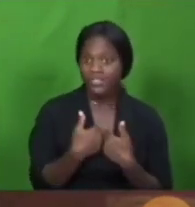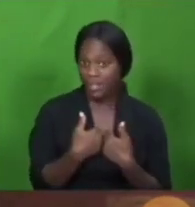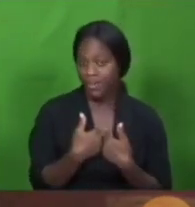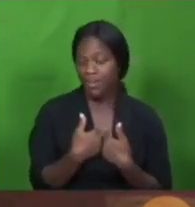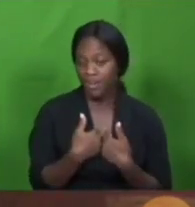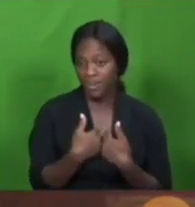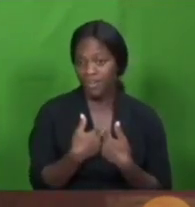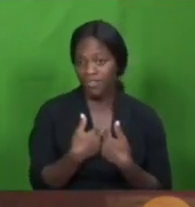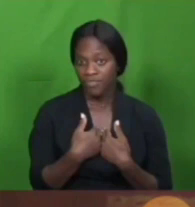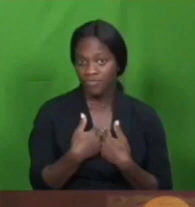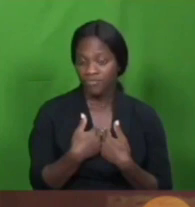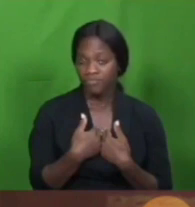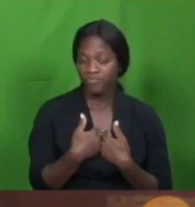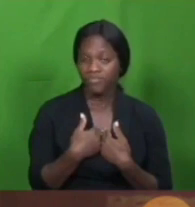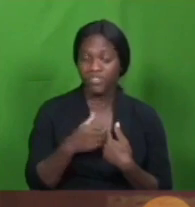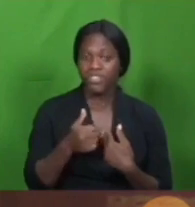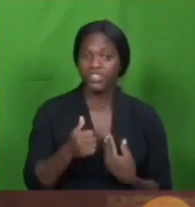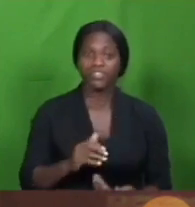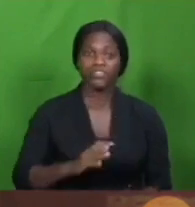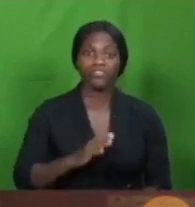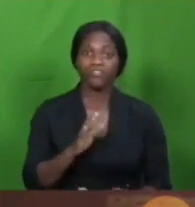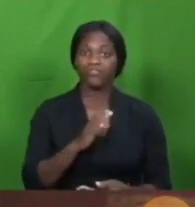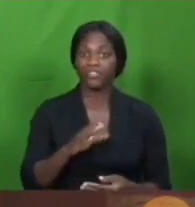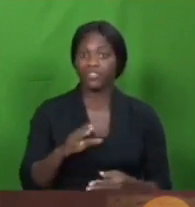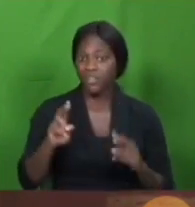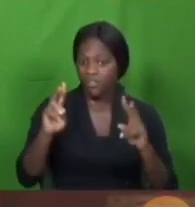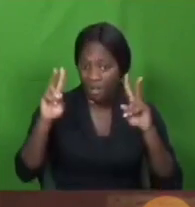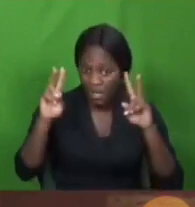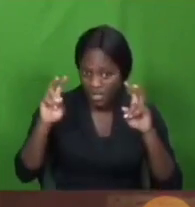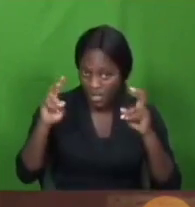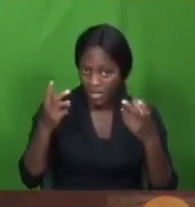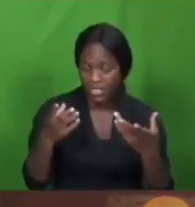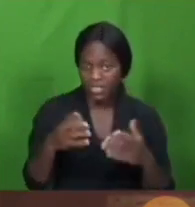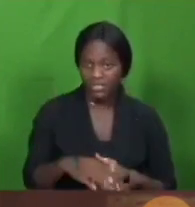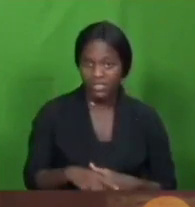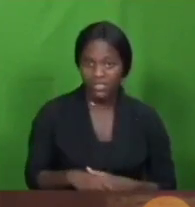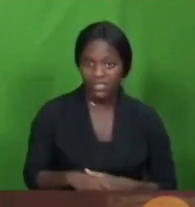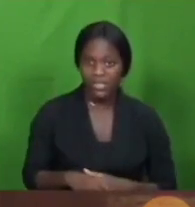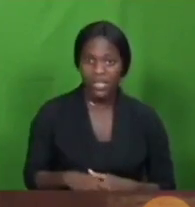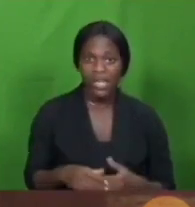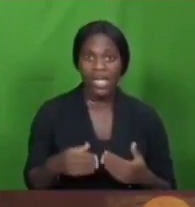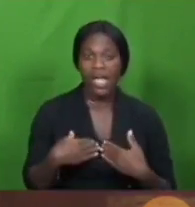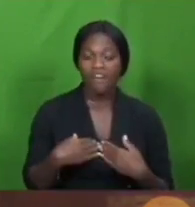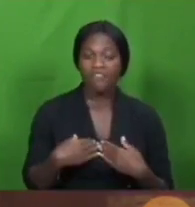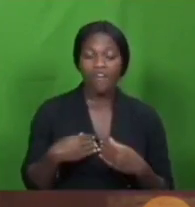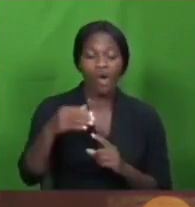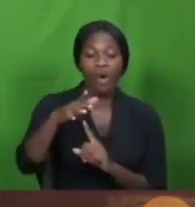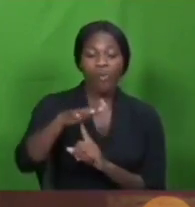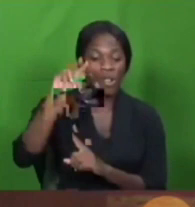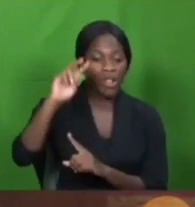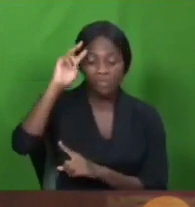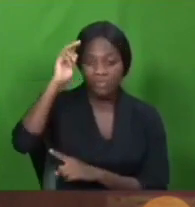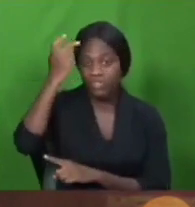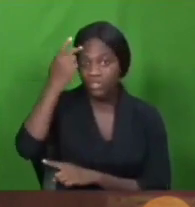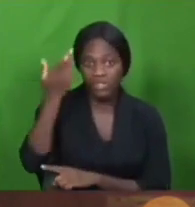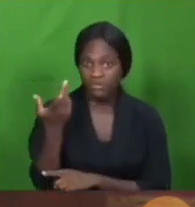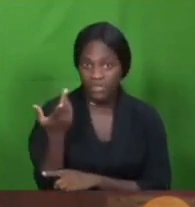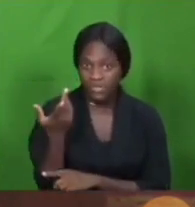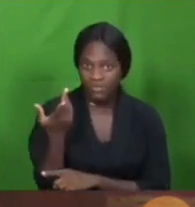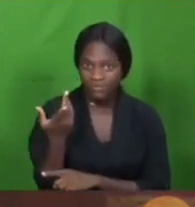any official titles accorded. Is we must not, for the sake of popular. We have popular misconception. Something that is popular is not necessarily true or